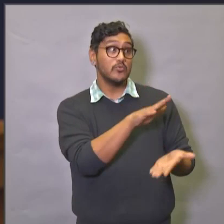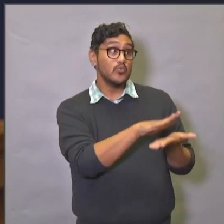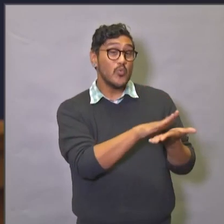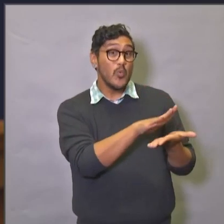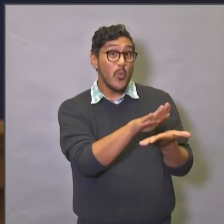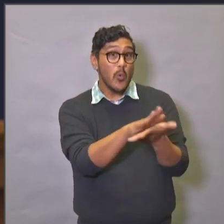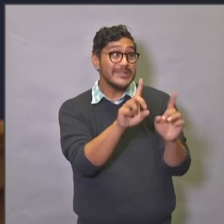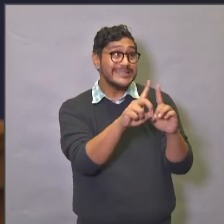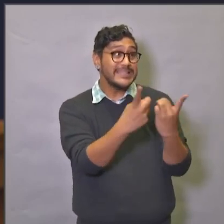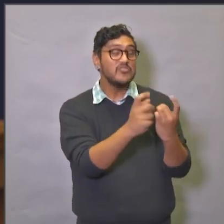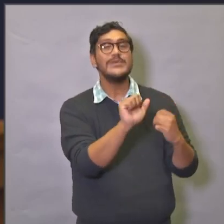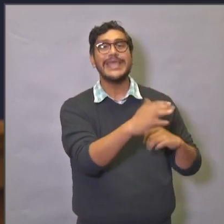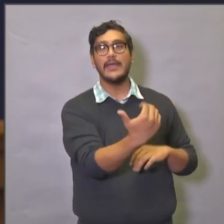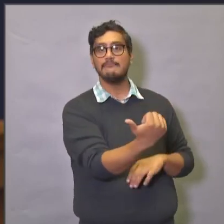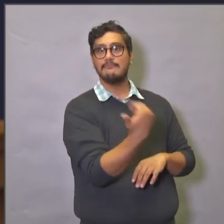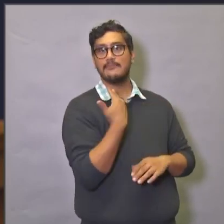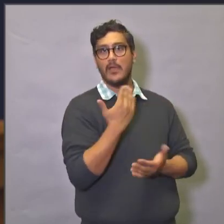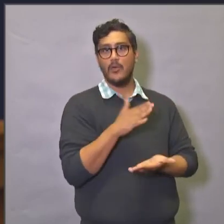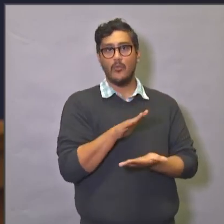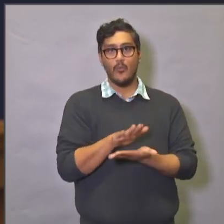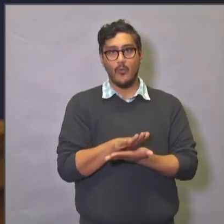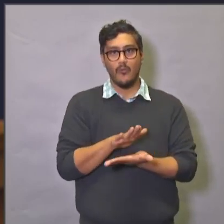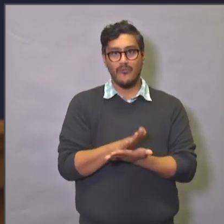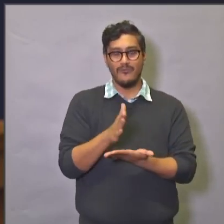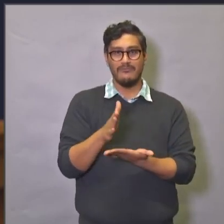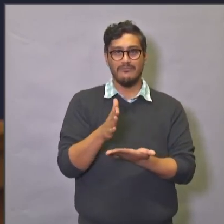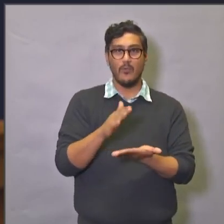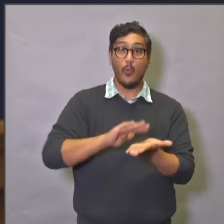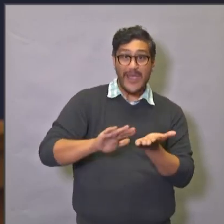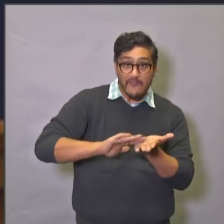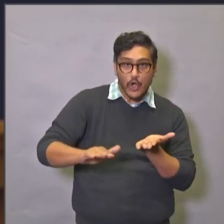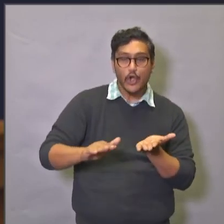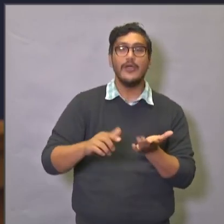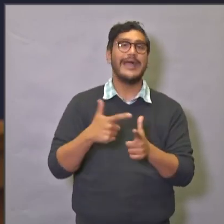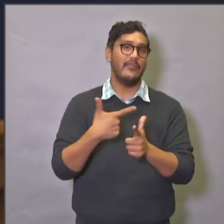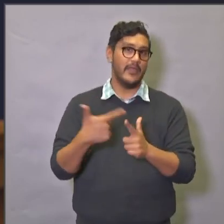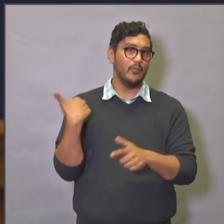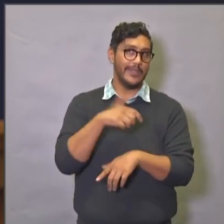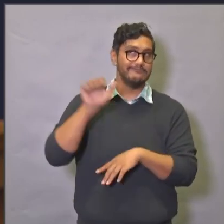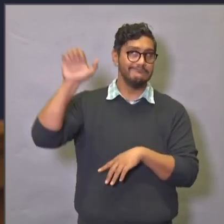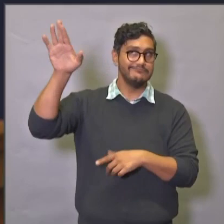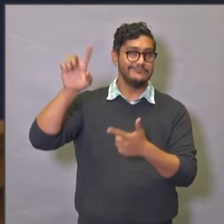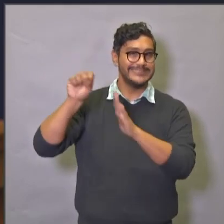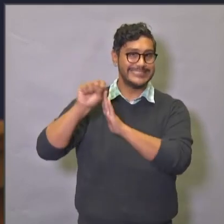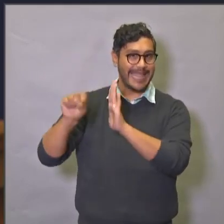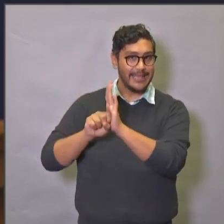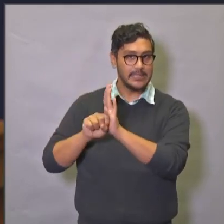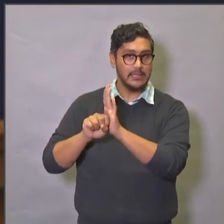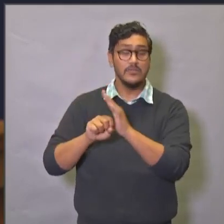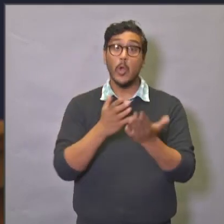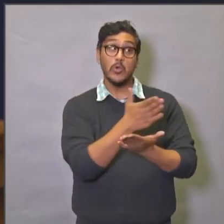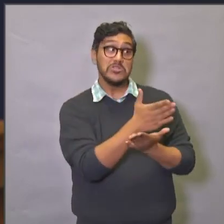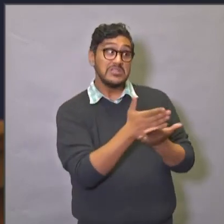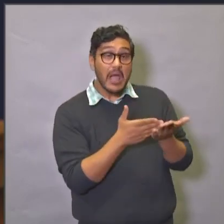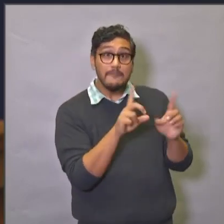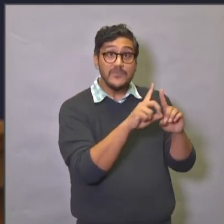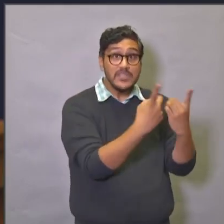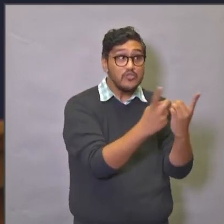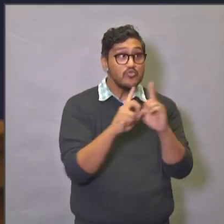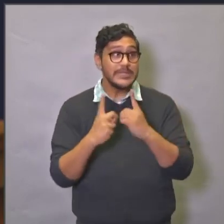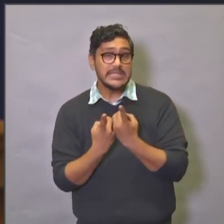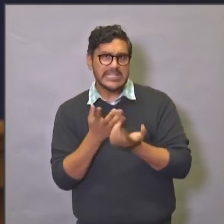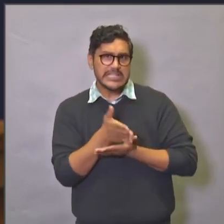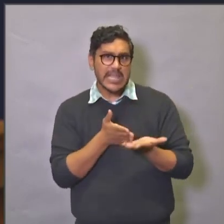least submit a waiver to Dr. Ferrer and then have it go up to the state so that some school districts can have some sort of hybrid for in-class